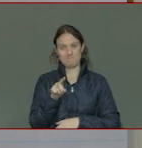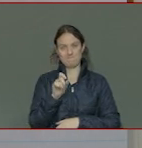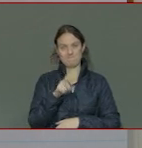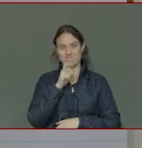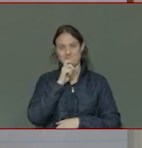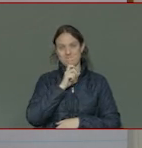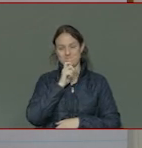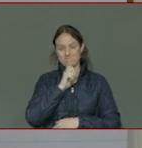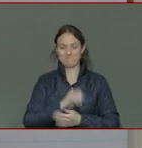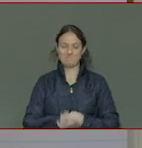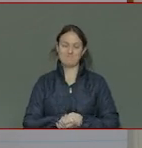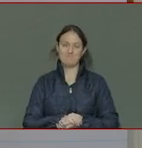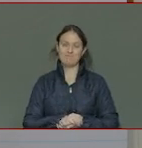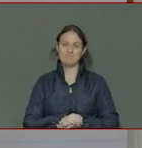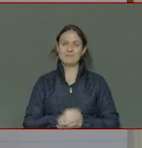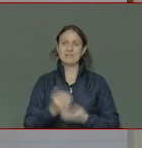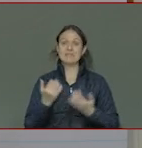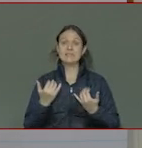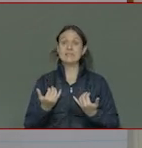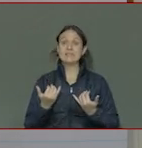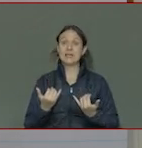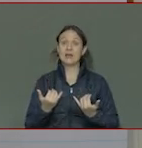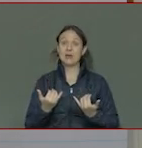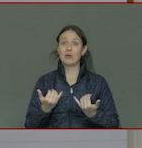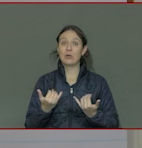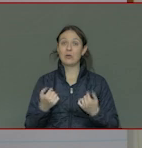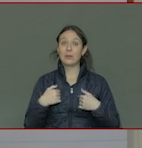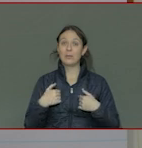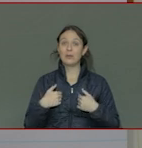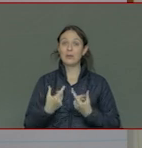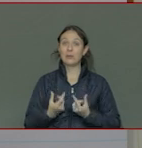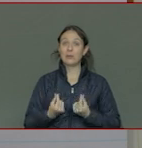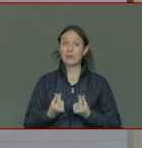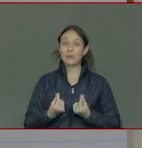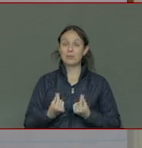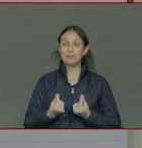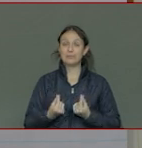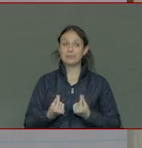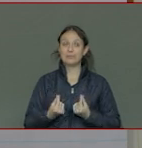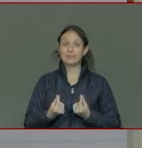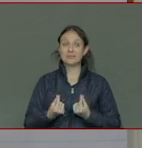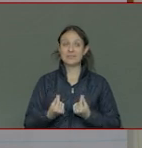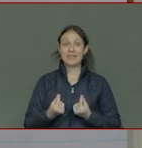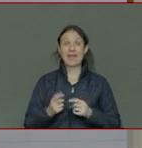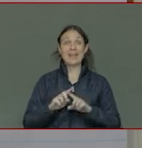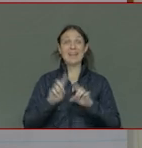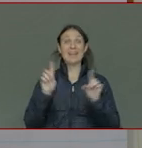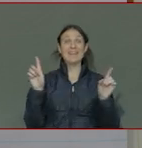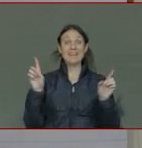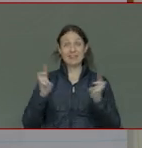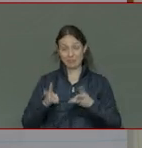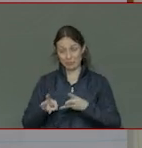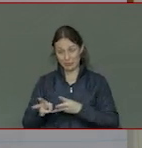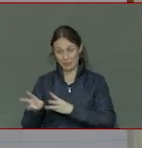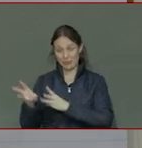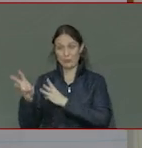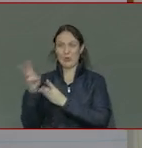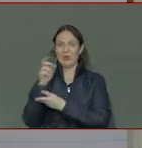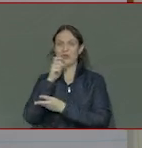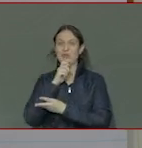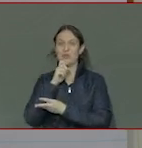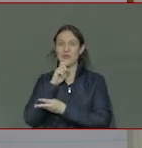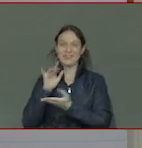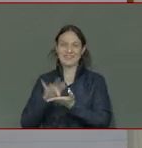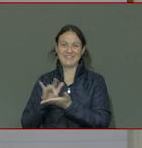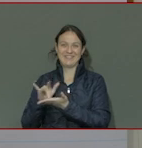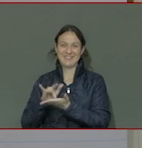Okay, now, you will see I'm now going to use a different method of W net. I'm not